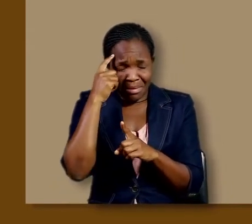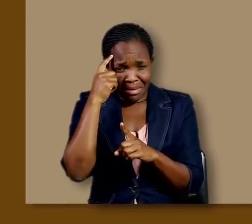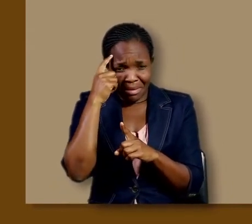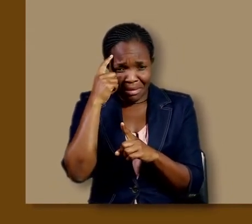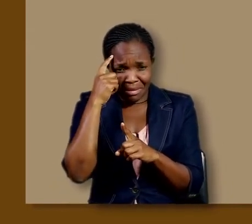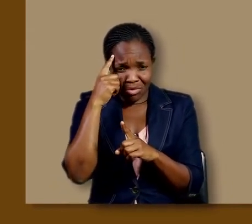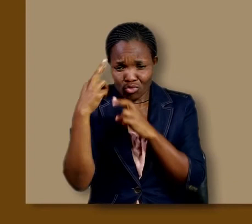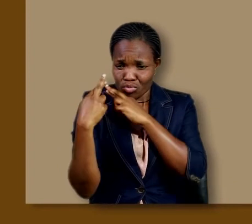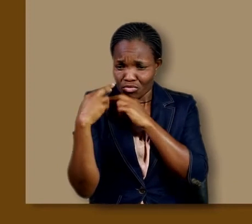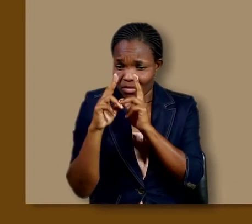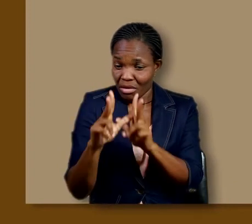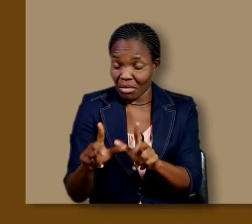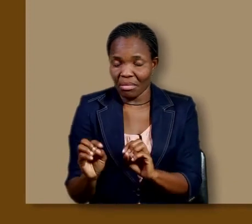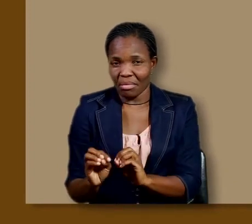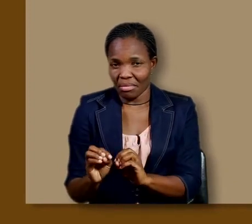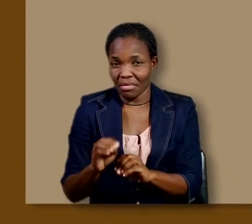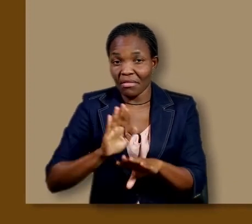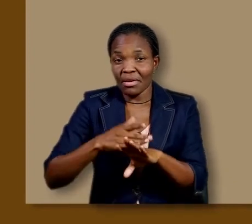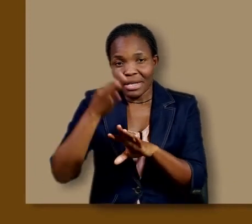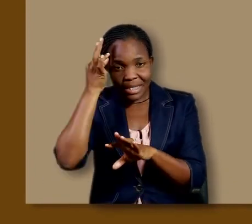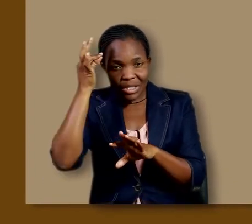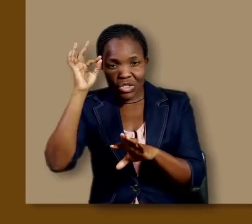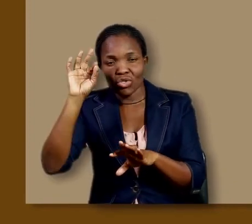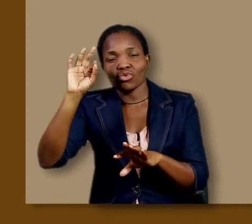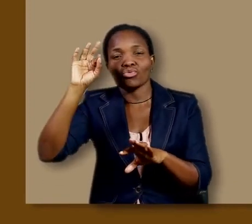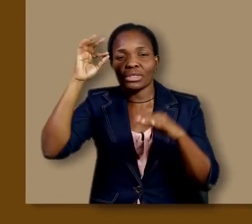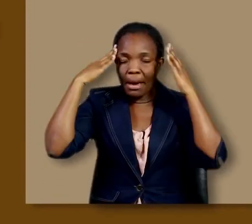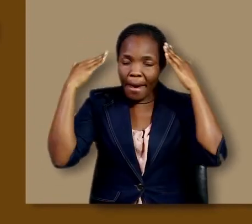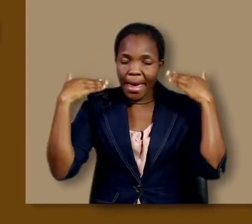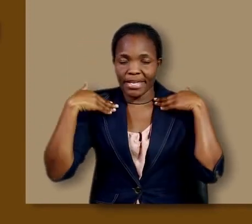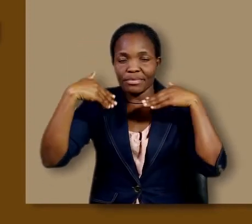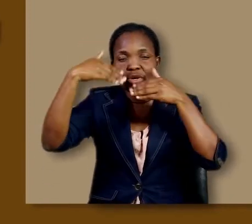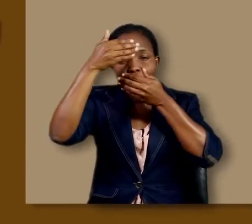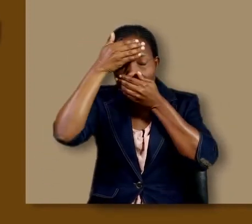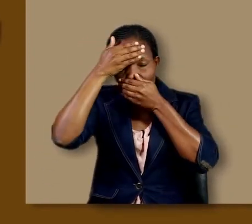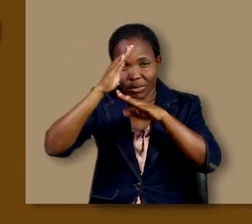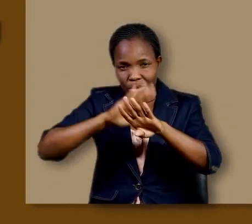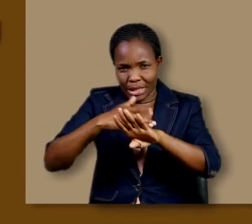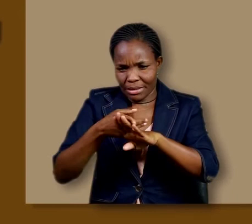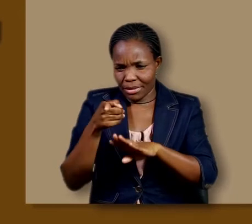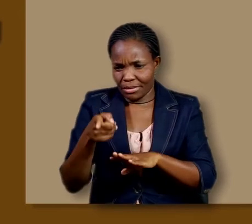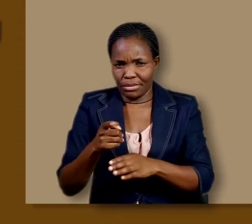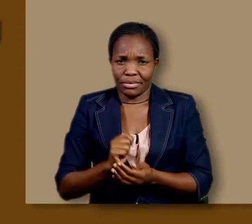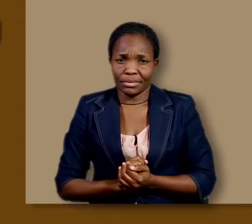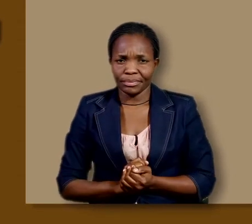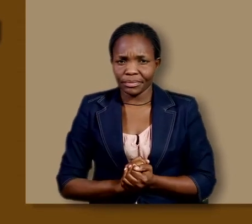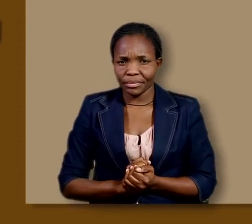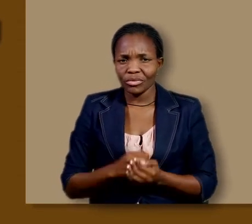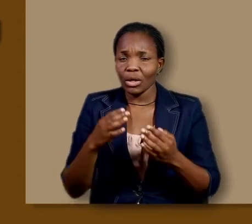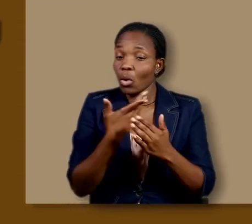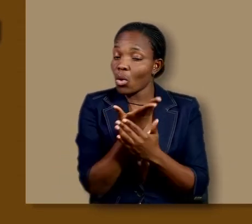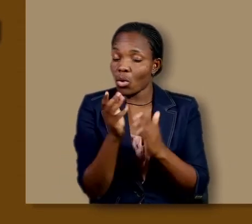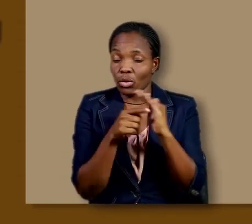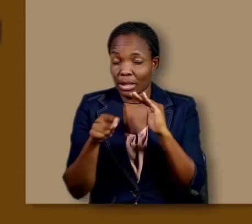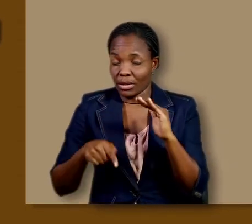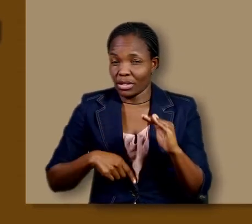this. However, viewers, all countries in Africa have elections, and on the whole, political rule in Africa is